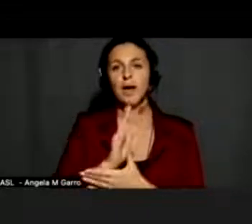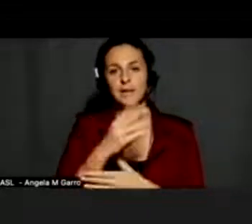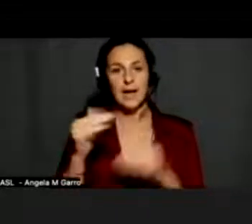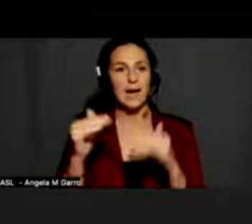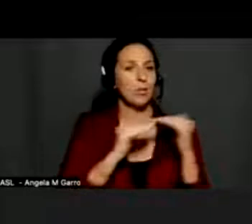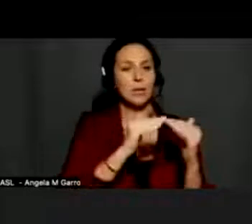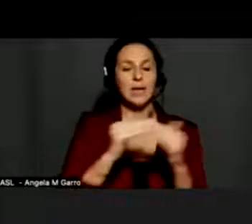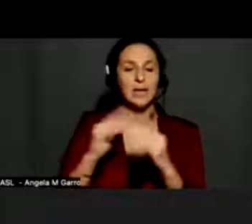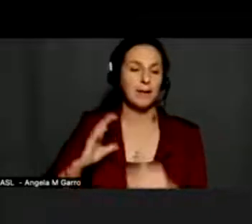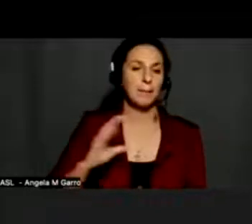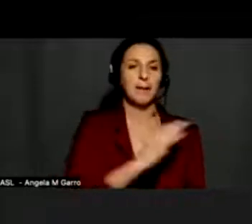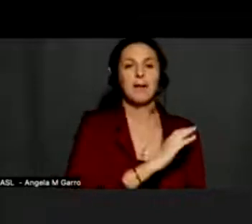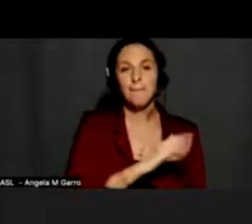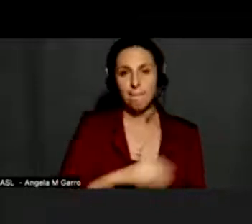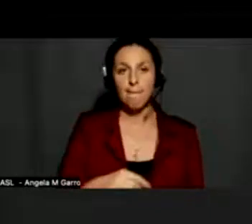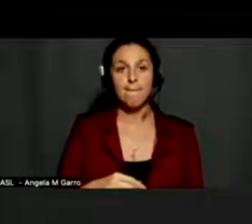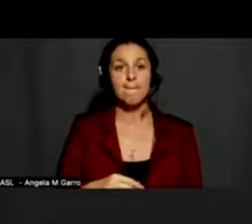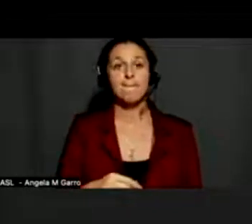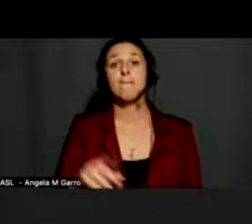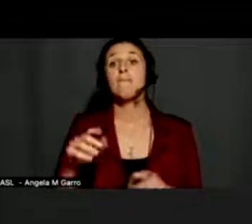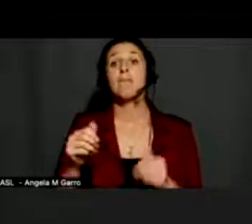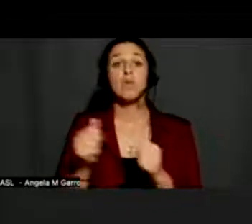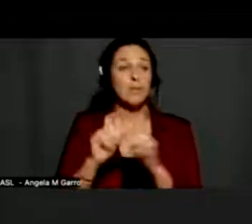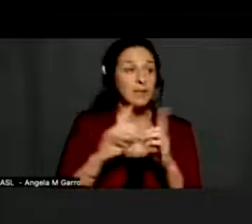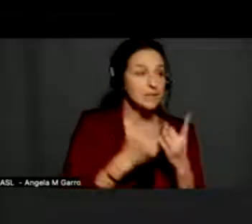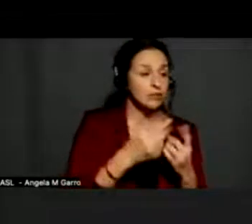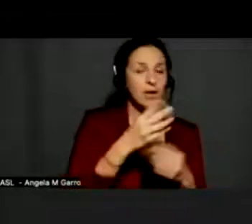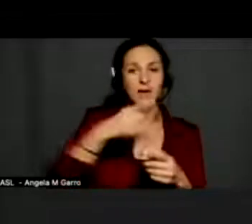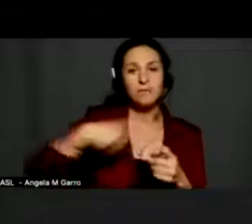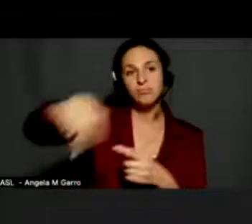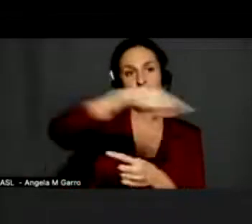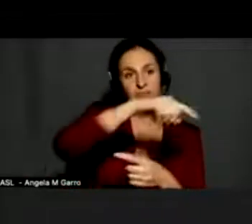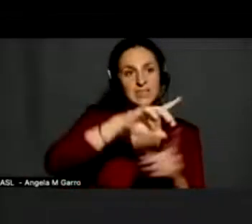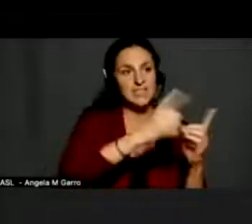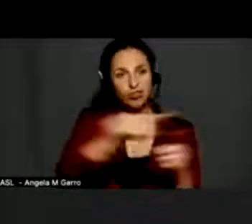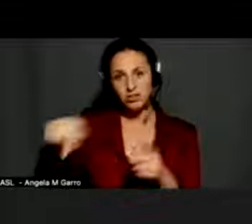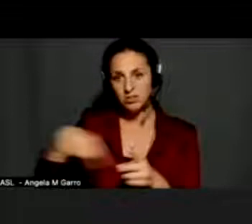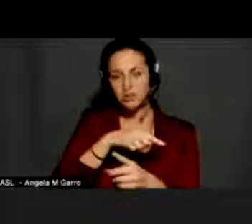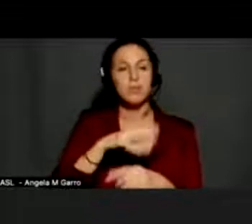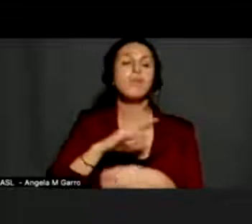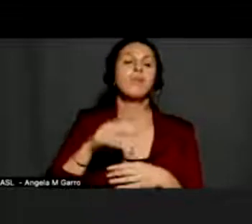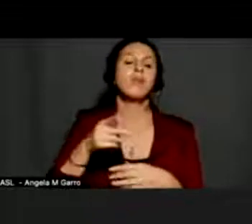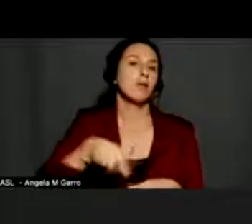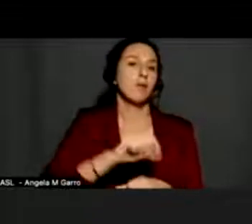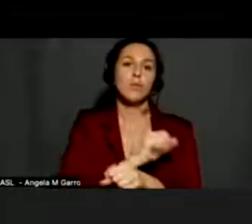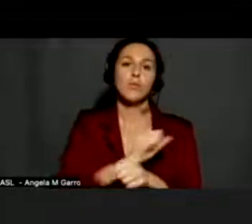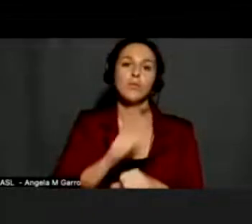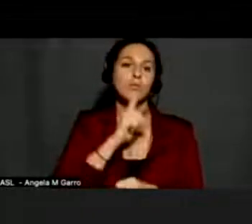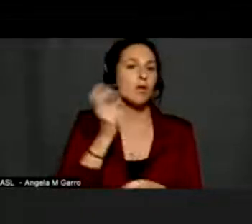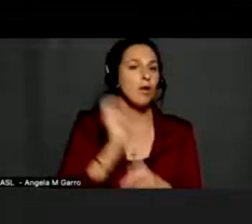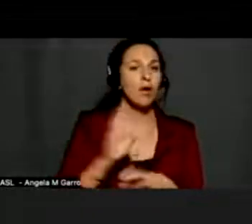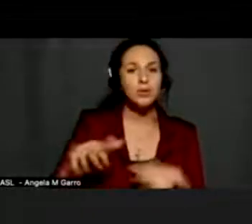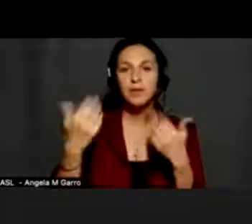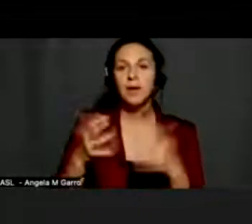Committee. So with the district and with surrounding districts, they've worked really hard to provide educational resources